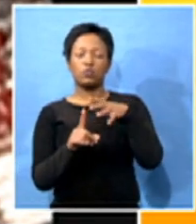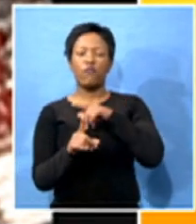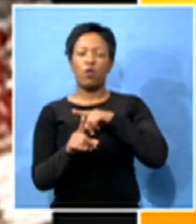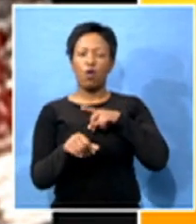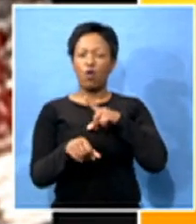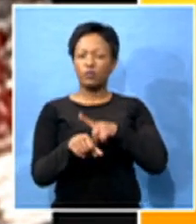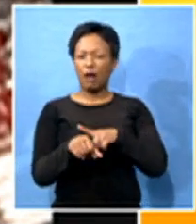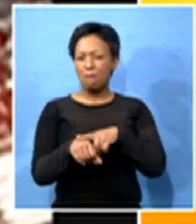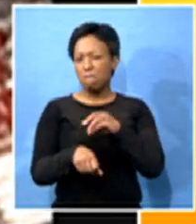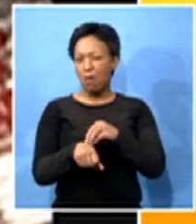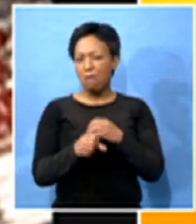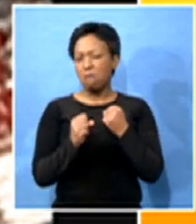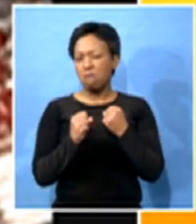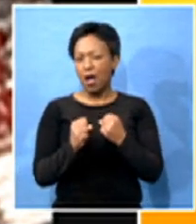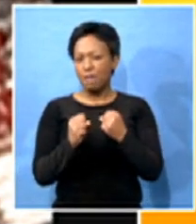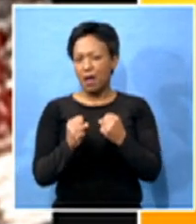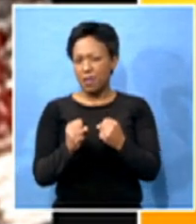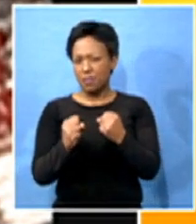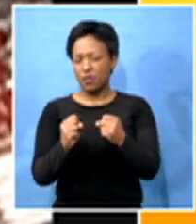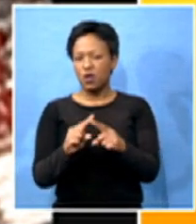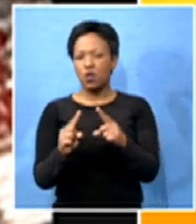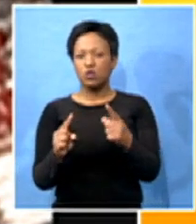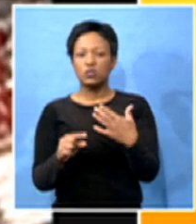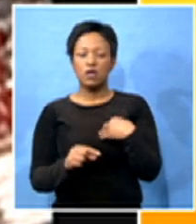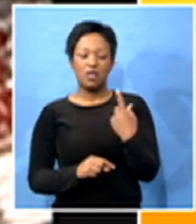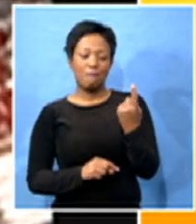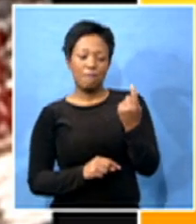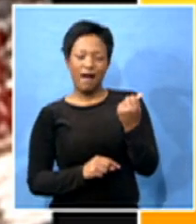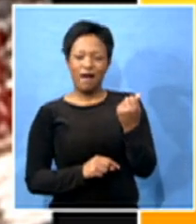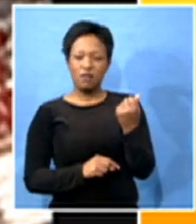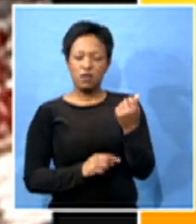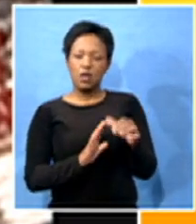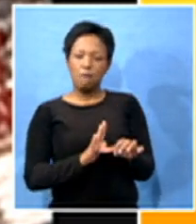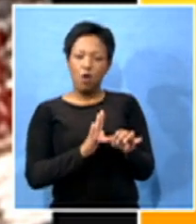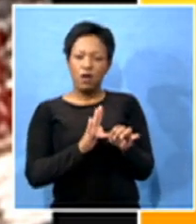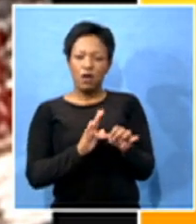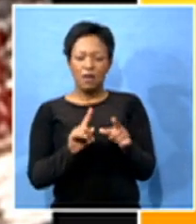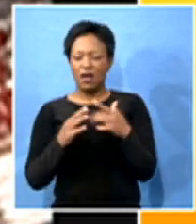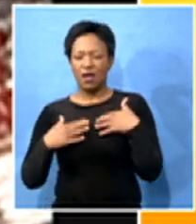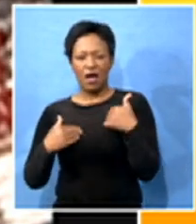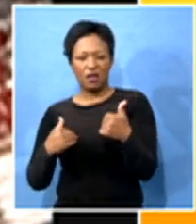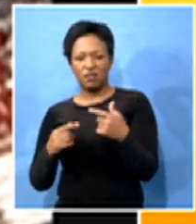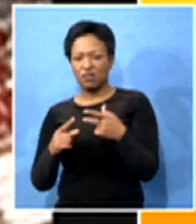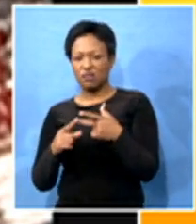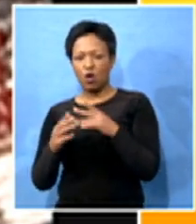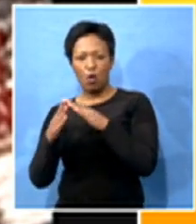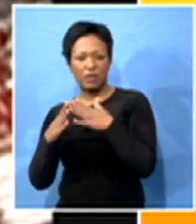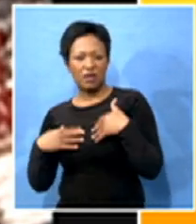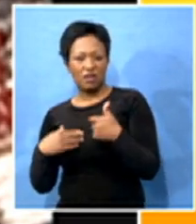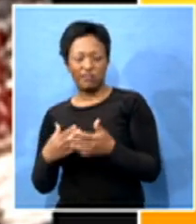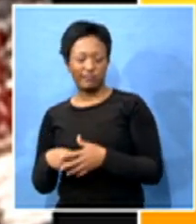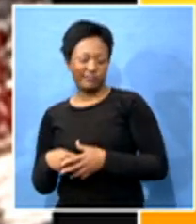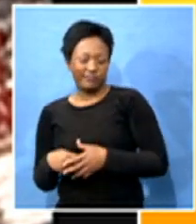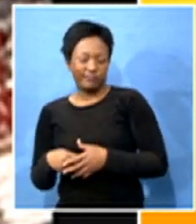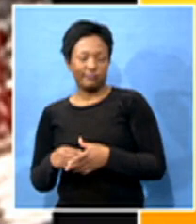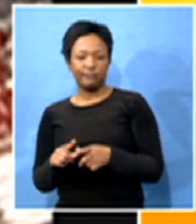that money speaks louder than health and communities' health, and this is nothing new. This is something